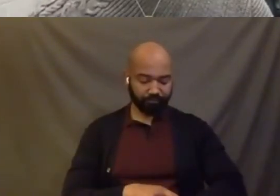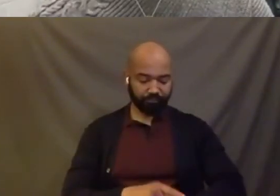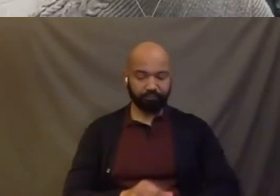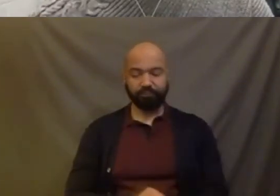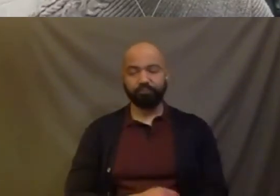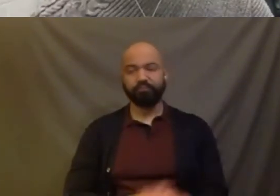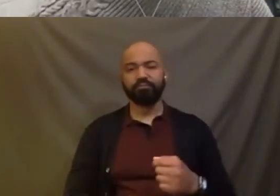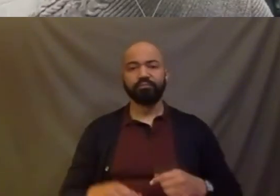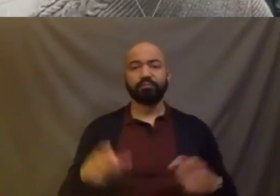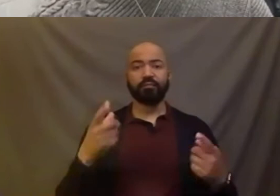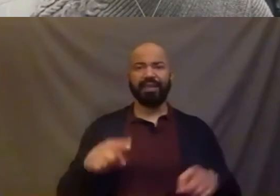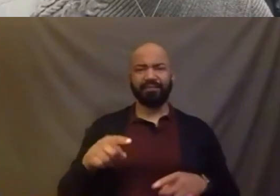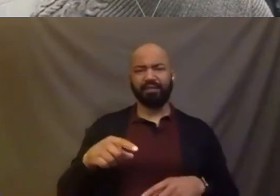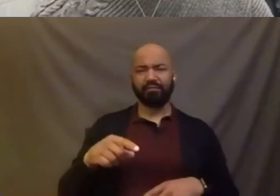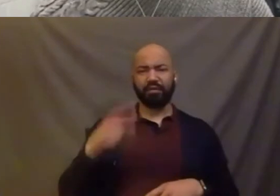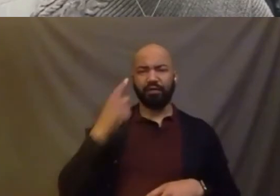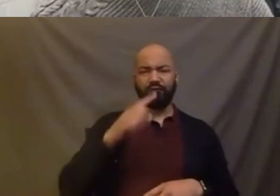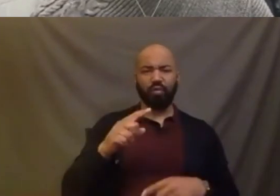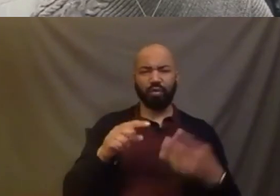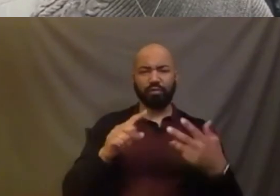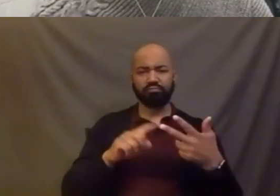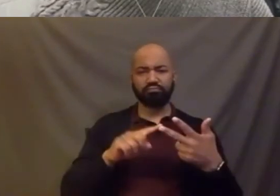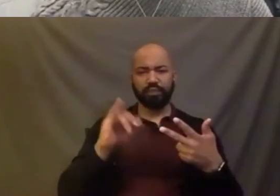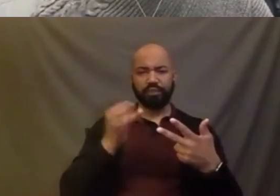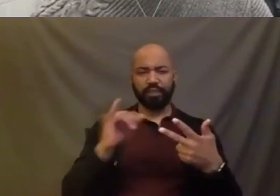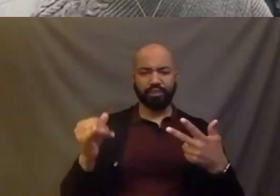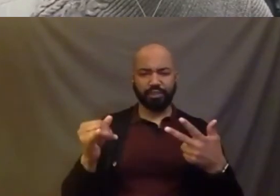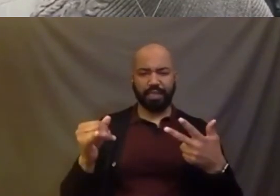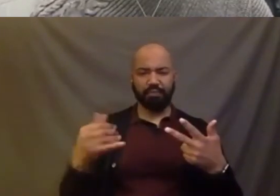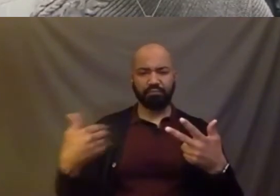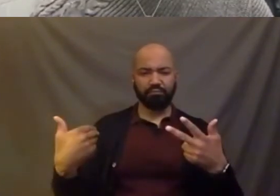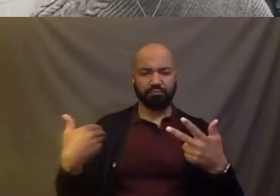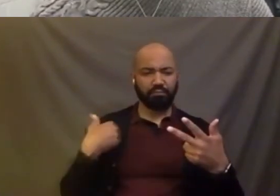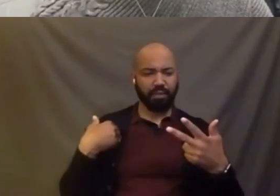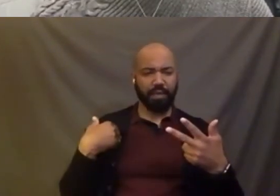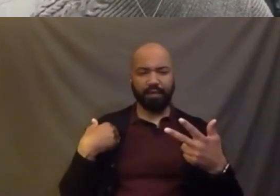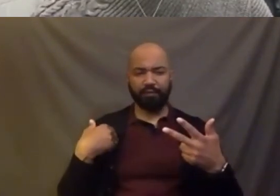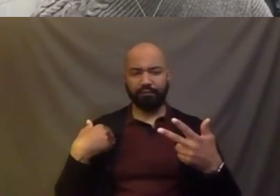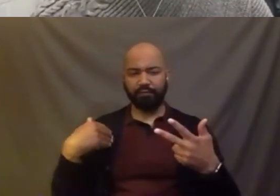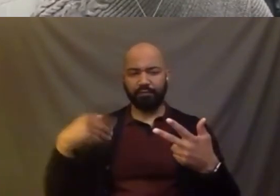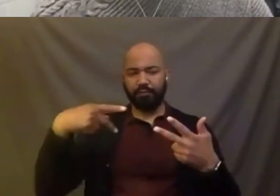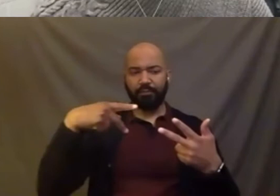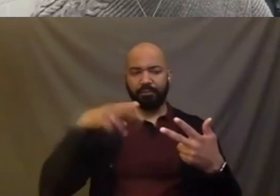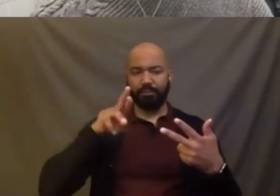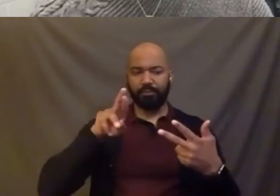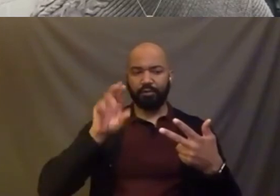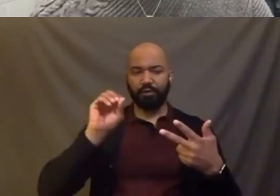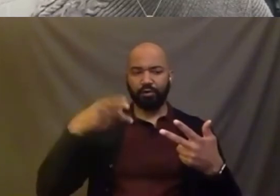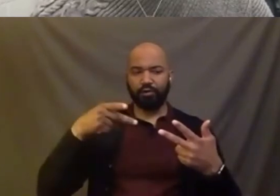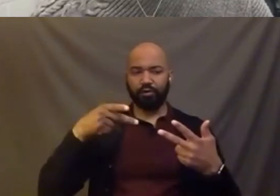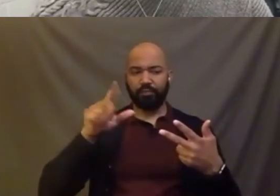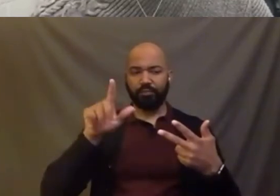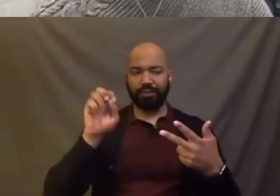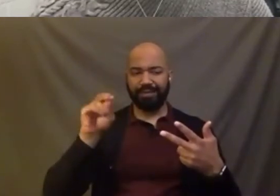the J&J slide that it has propylene glycol in it. Is that correct? Because I know that the others don't, because they're so, I mean, that's why they have to be so cold, is that they don't